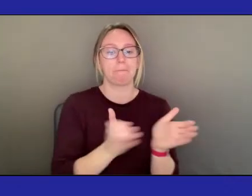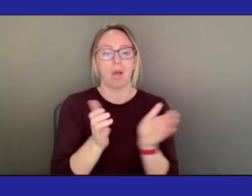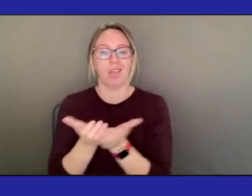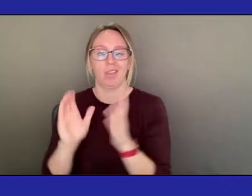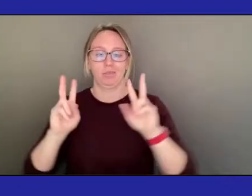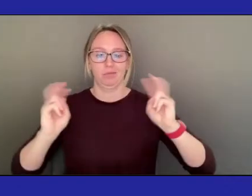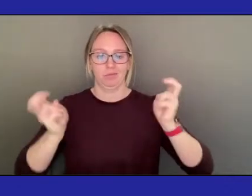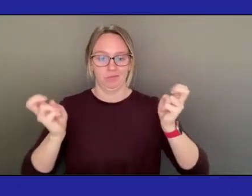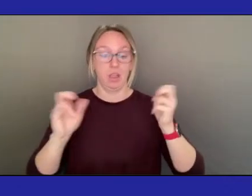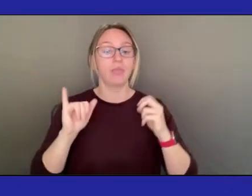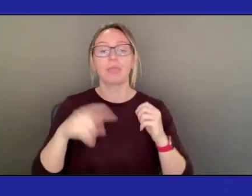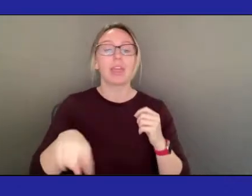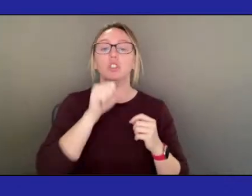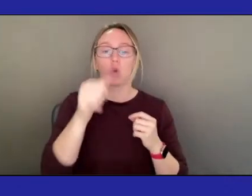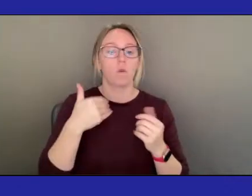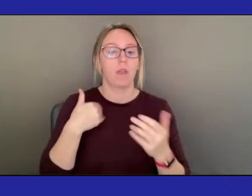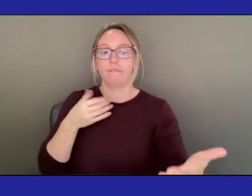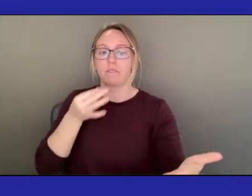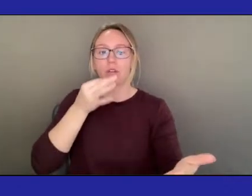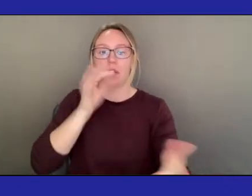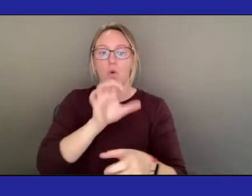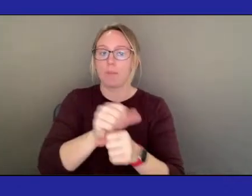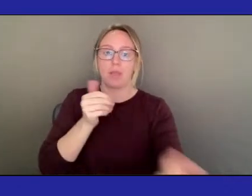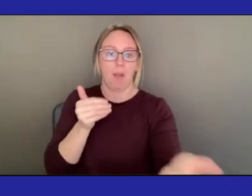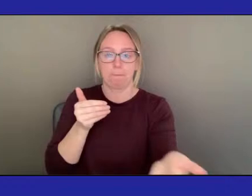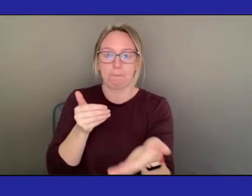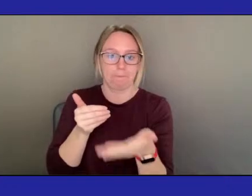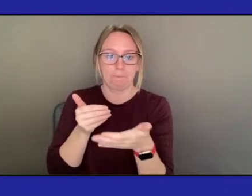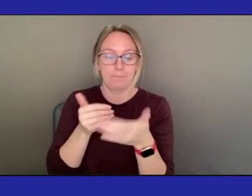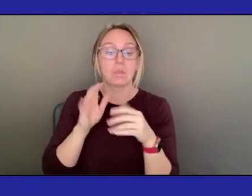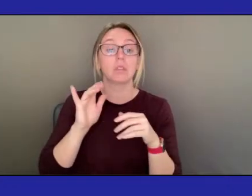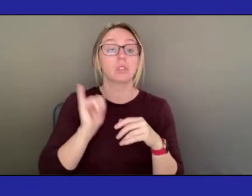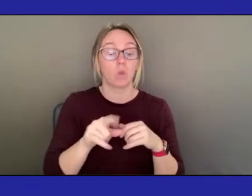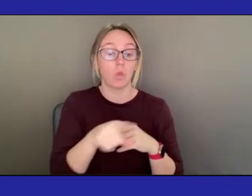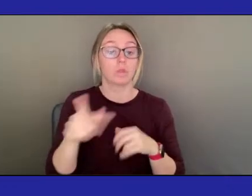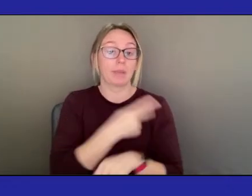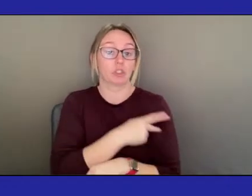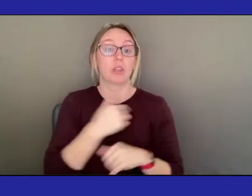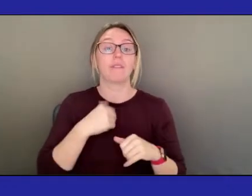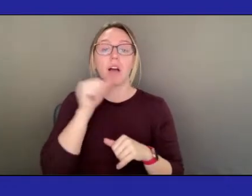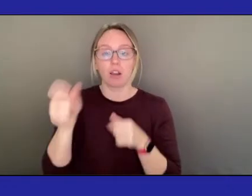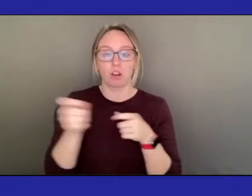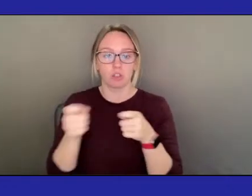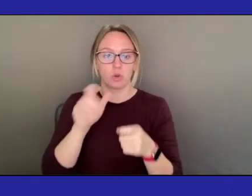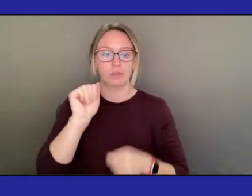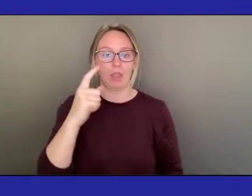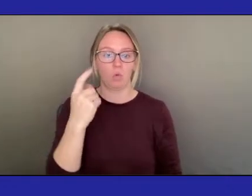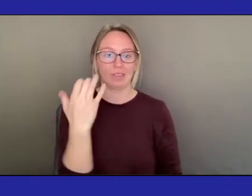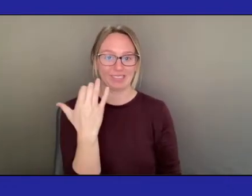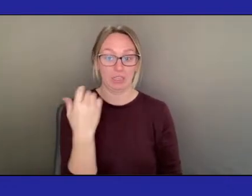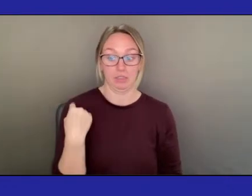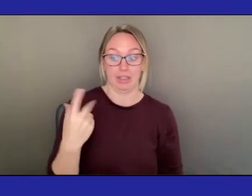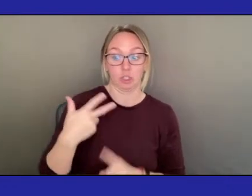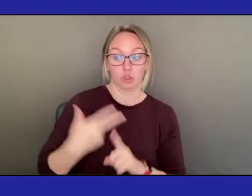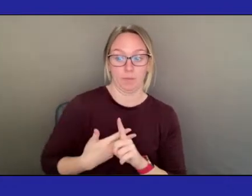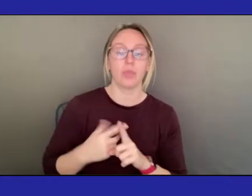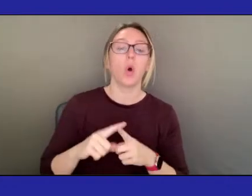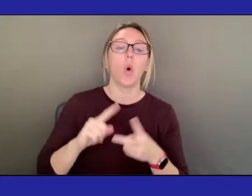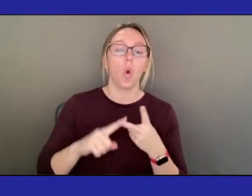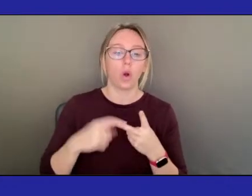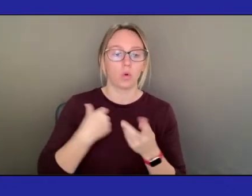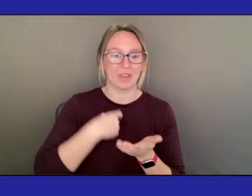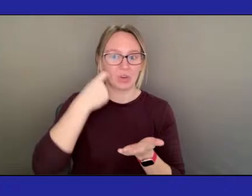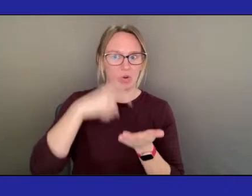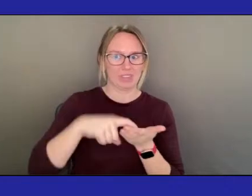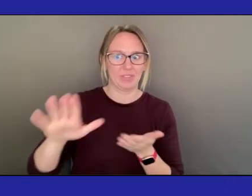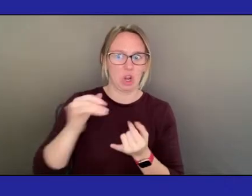are patients who have an uncontrolled A1C in the last 3 months, or we see that their last visit was really so long ago, like